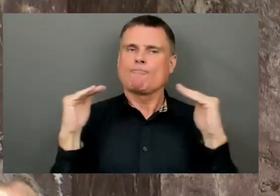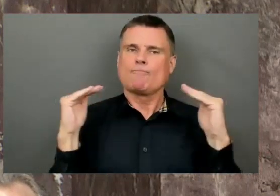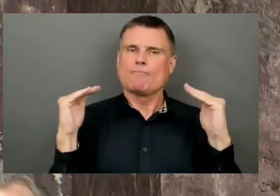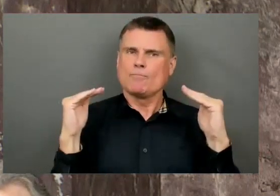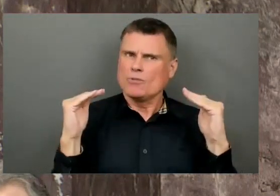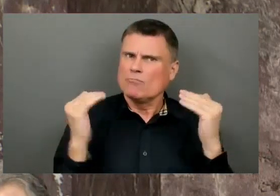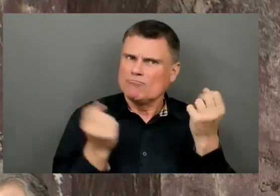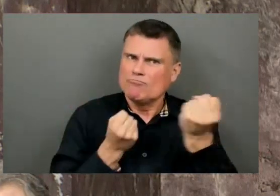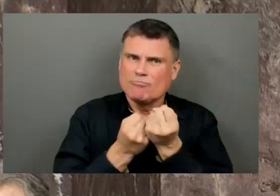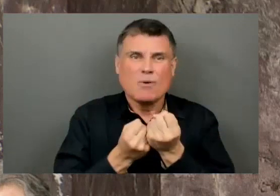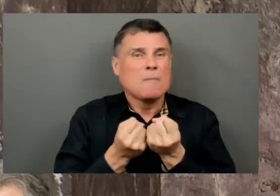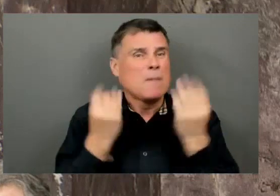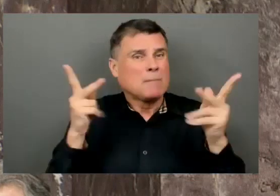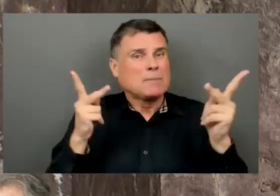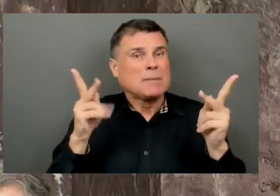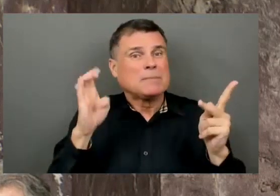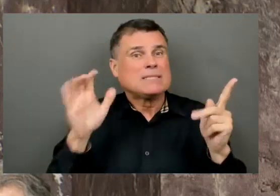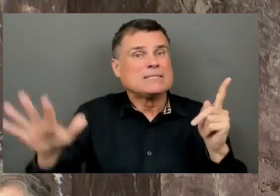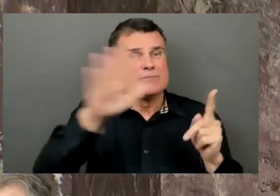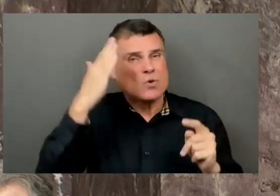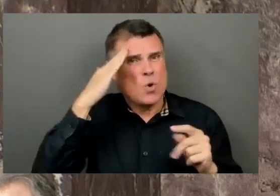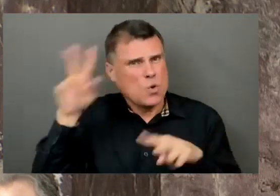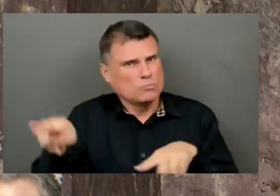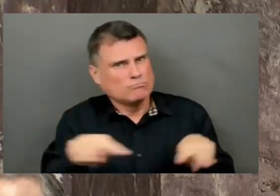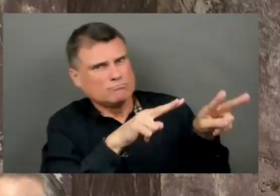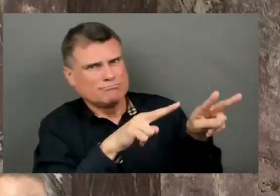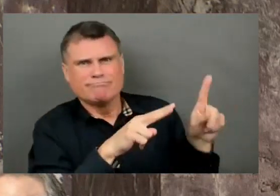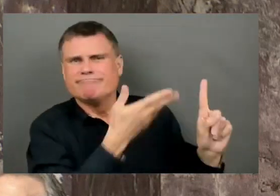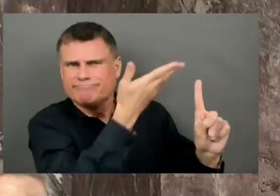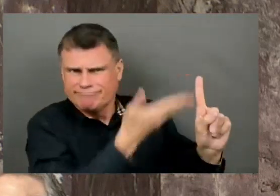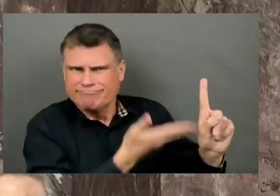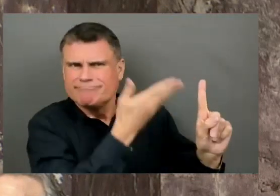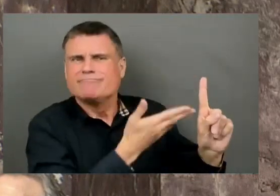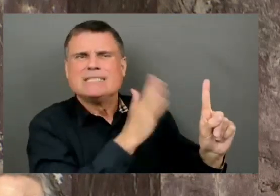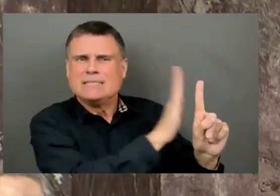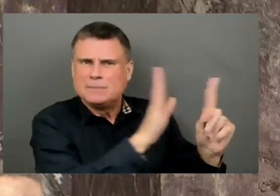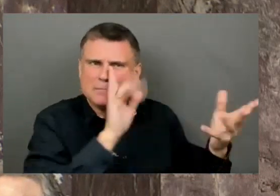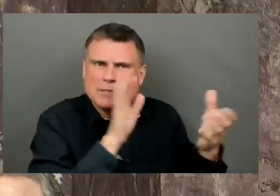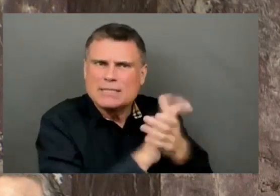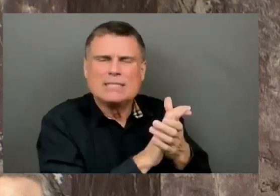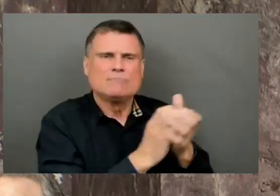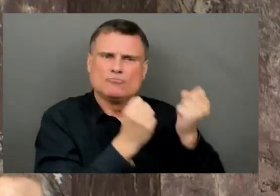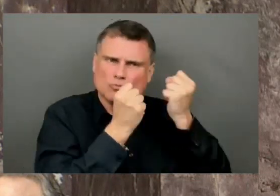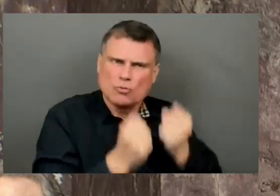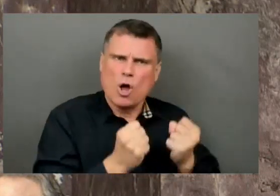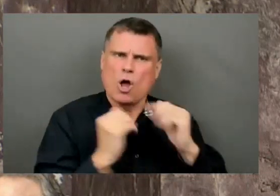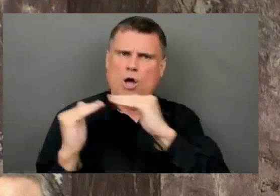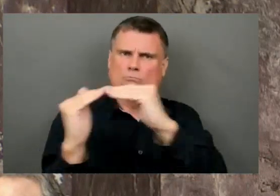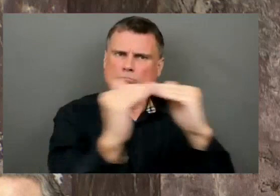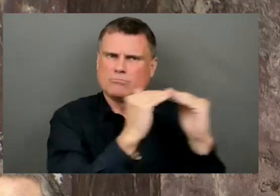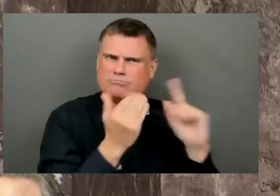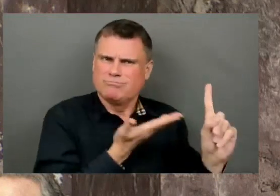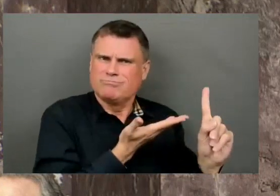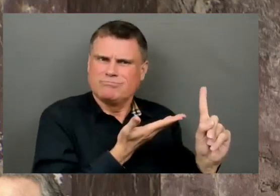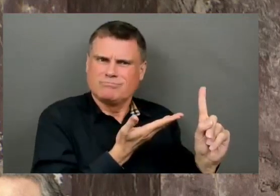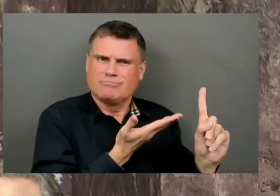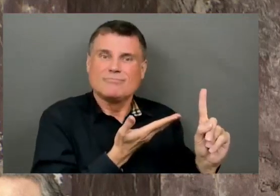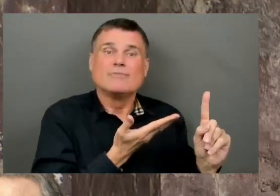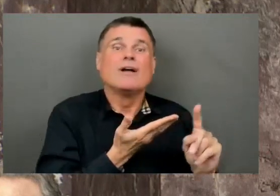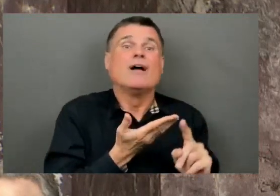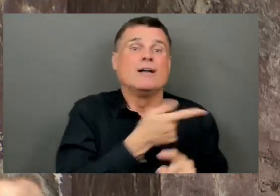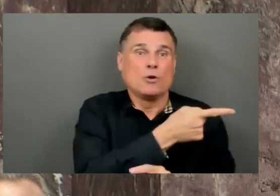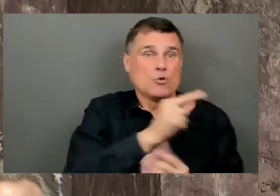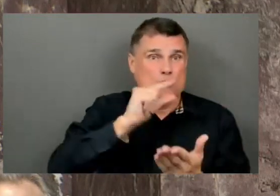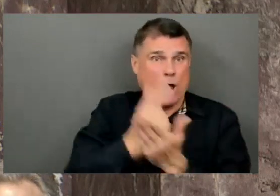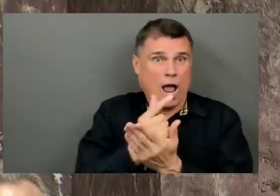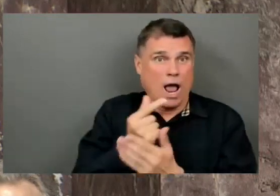His early days coming out of law school was fighting for the most vulnerable people in this province, Honourable Speaker. That